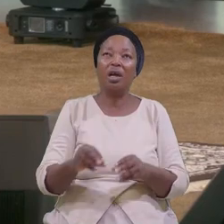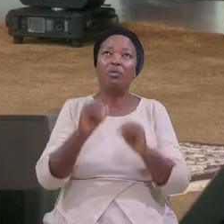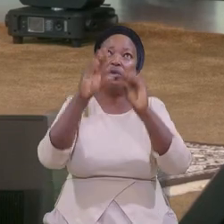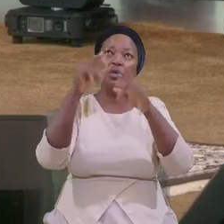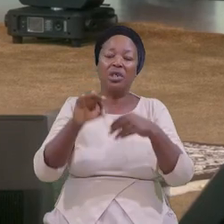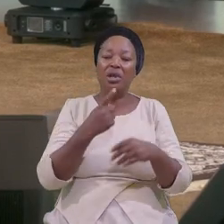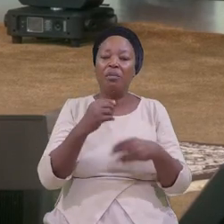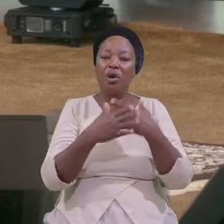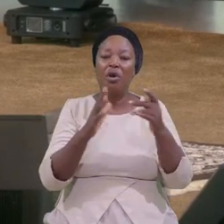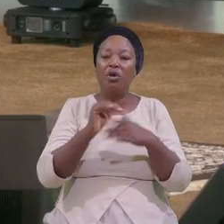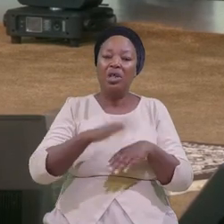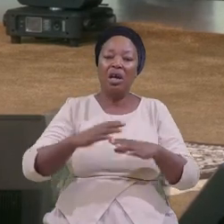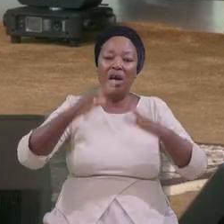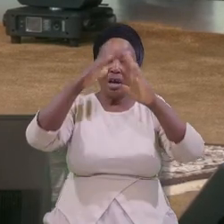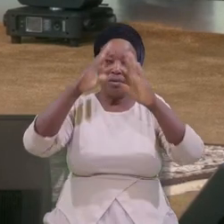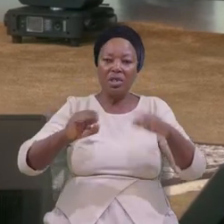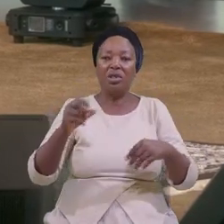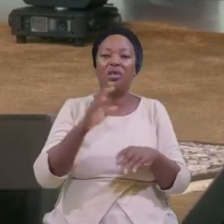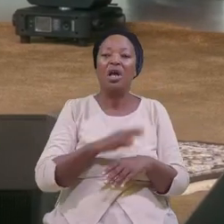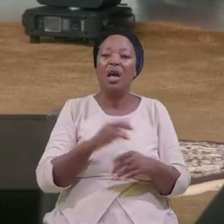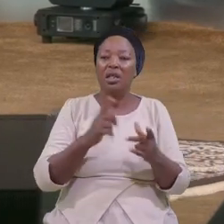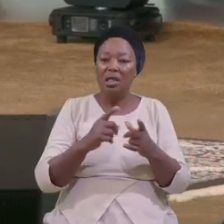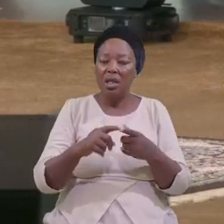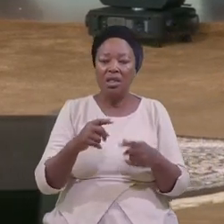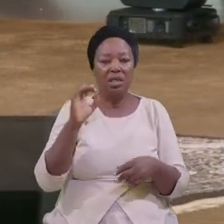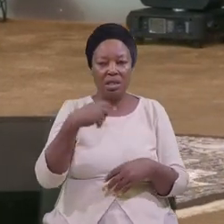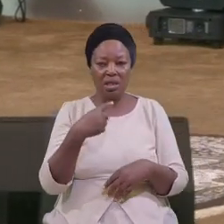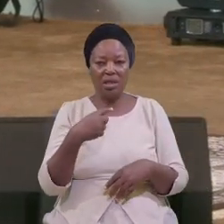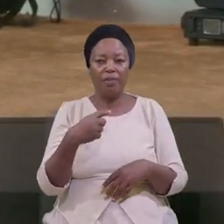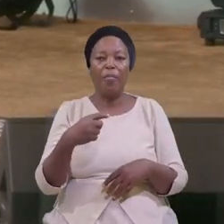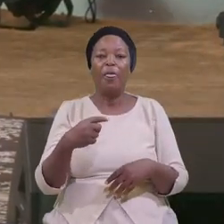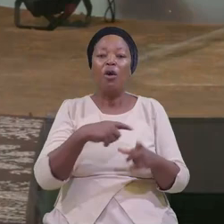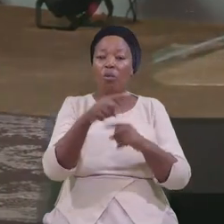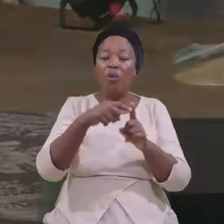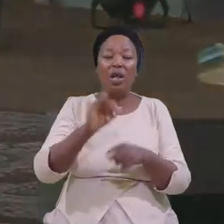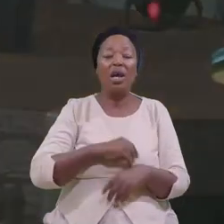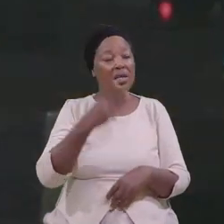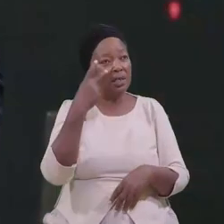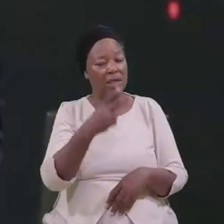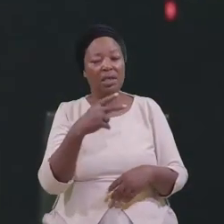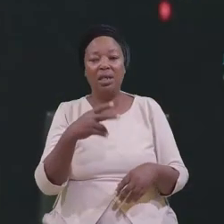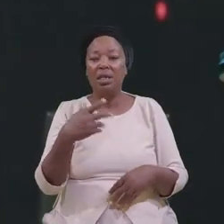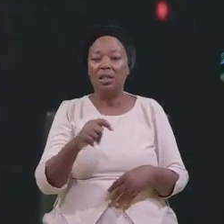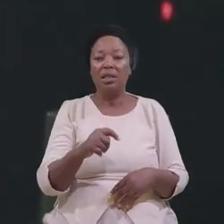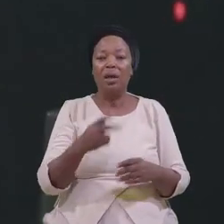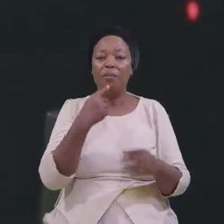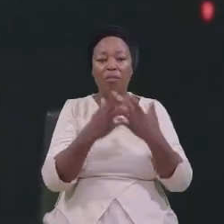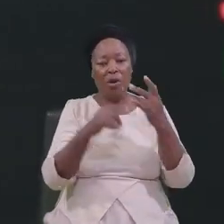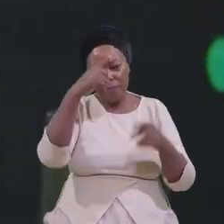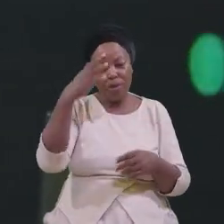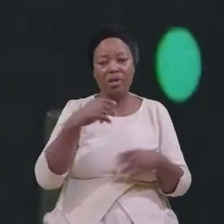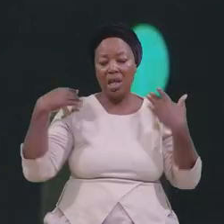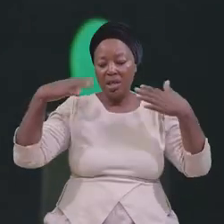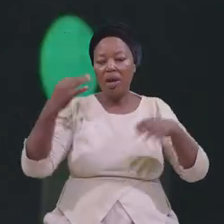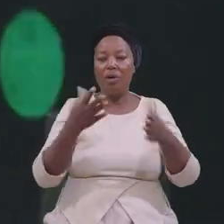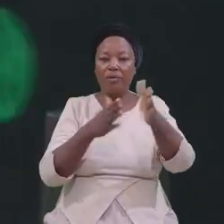the lintels of their houses and on the poles. And then he said, when I see the blood, because the angel of death